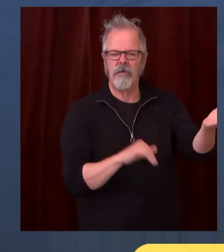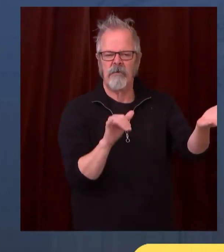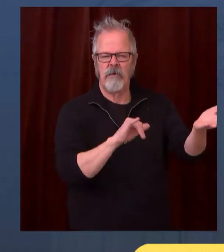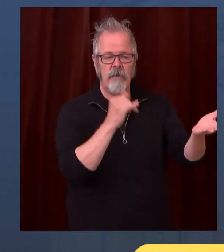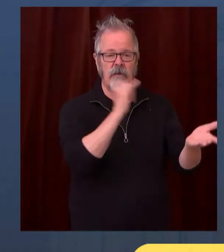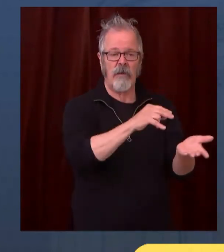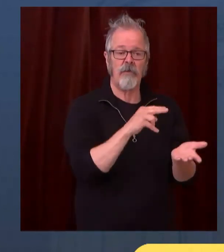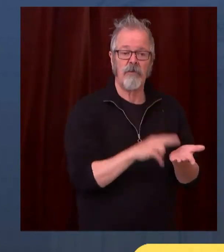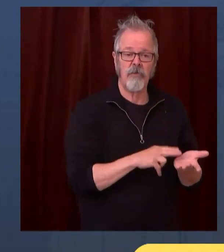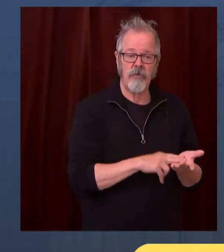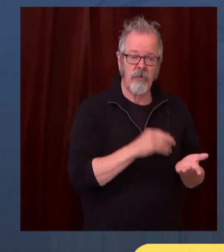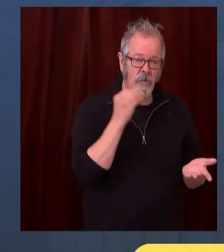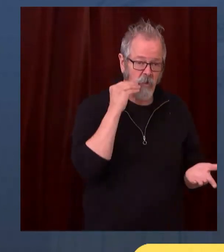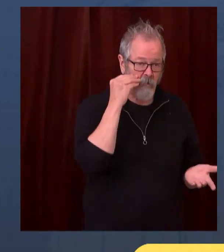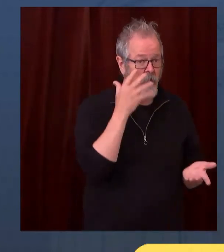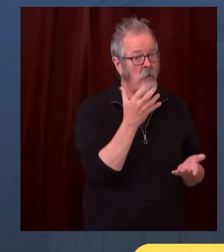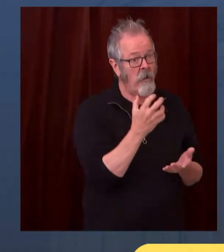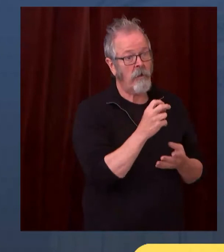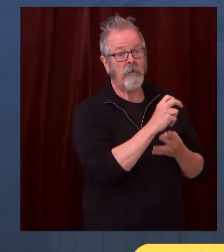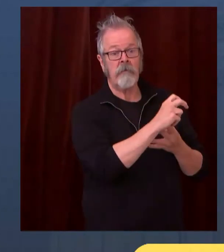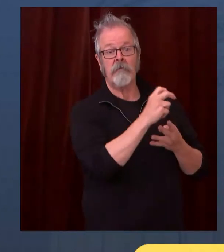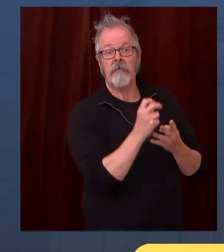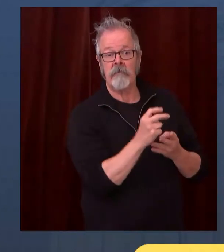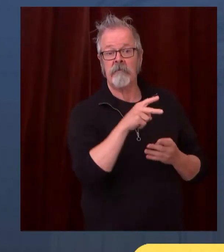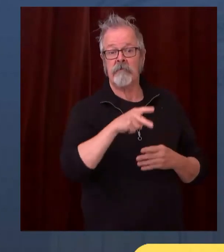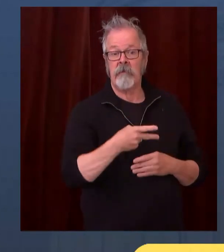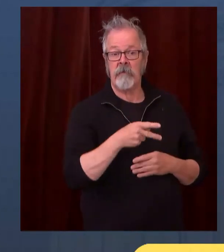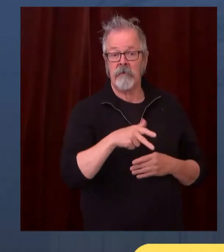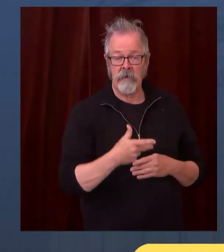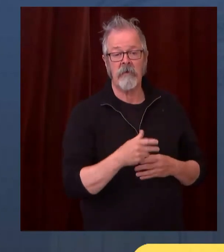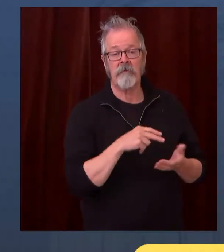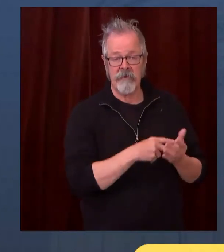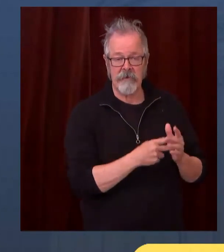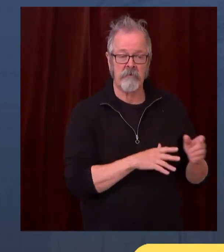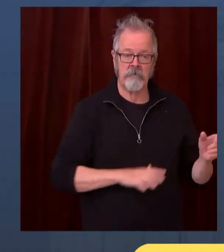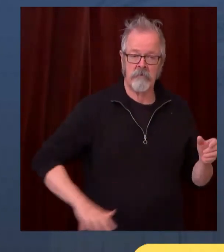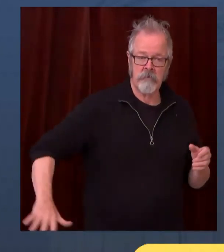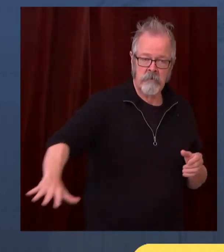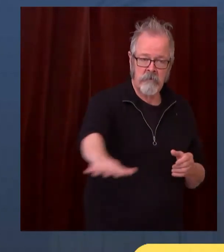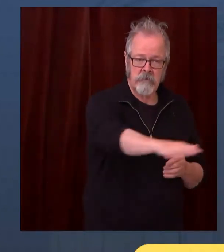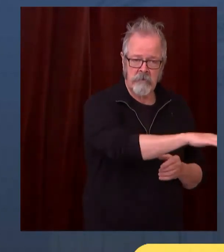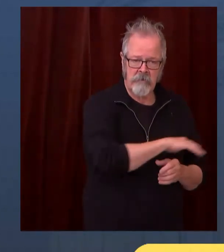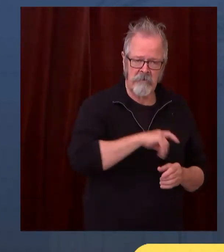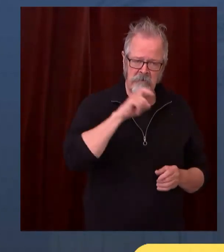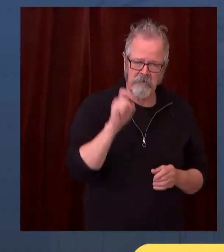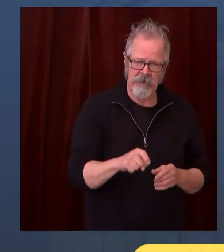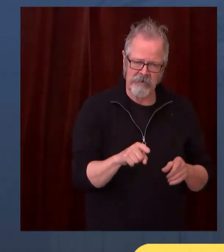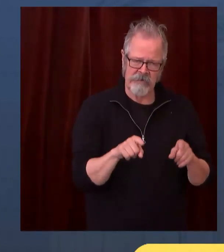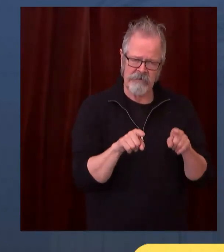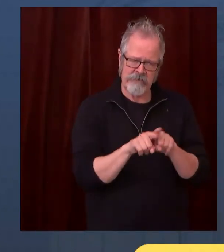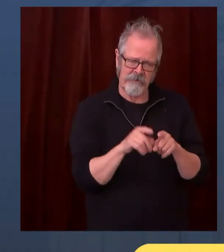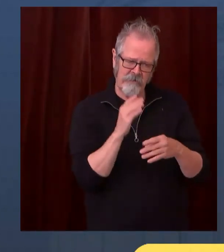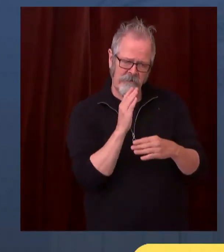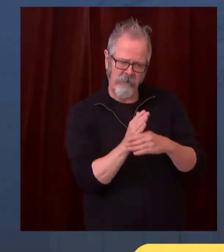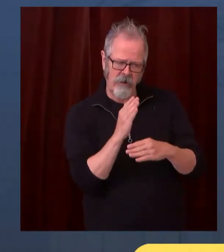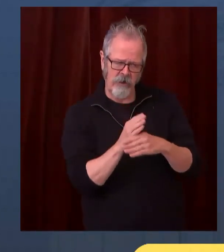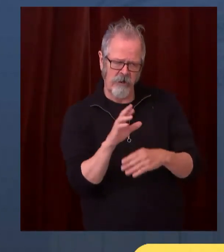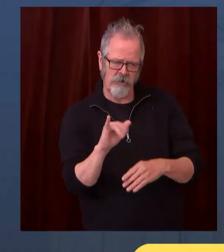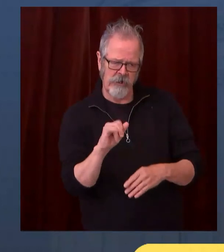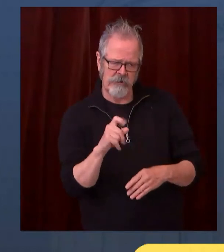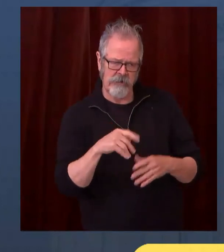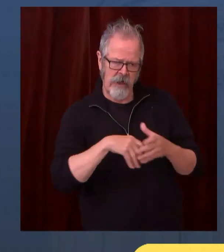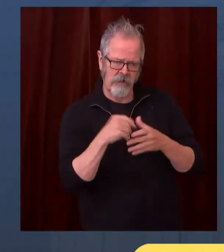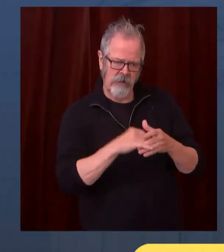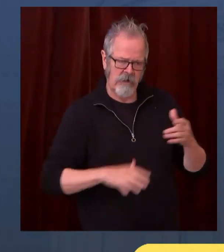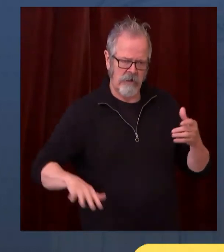two, would be cases of less than between 25 and 75 per 100,000.